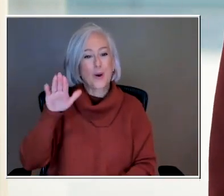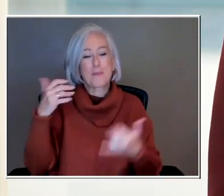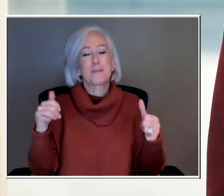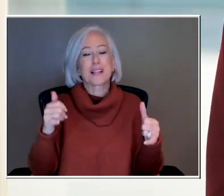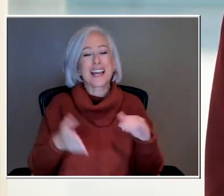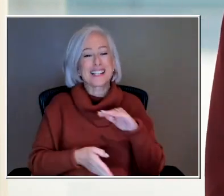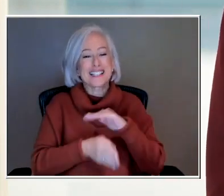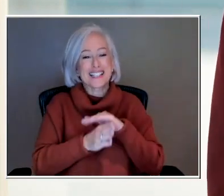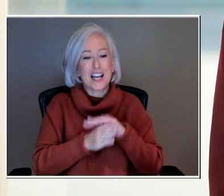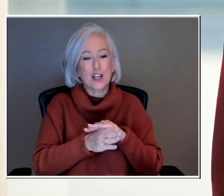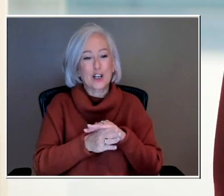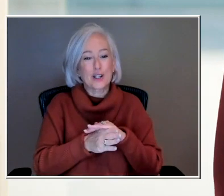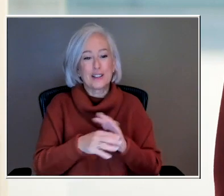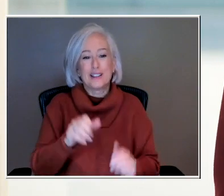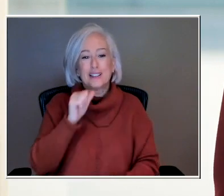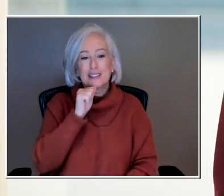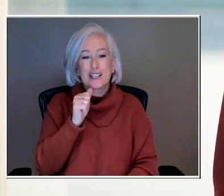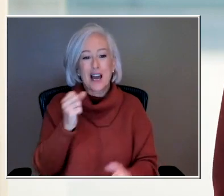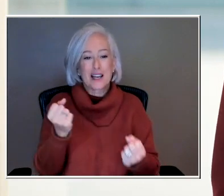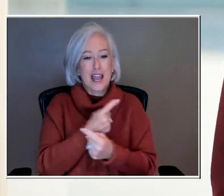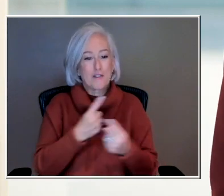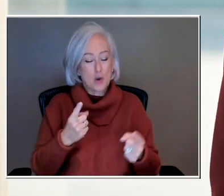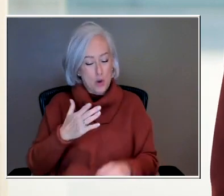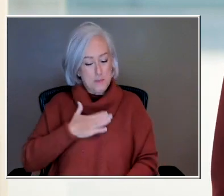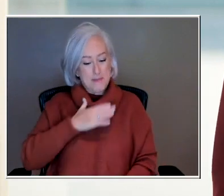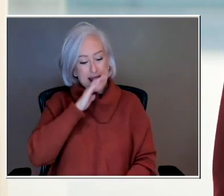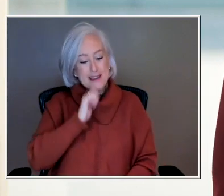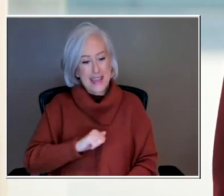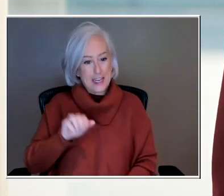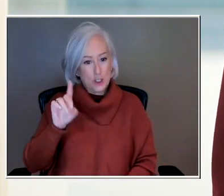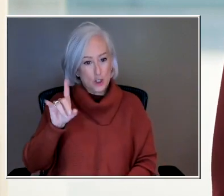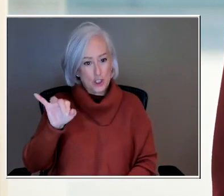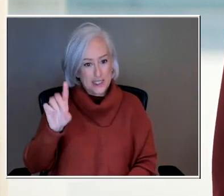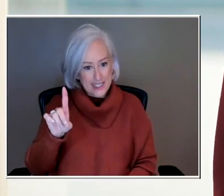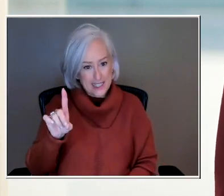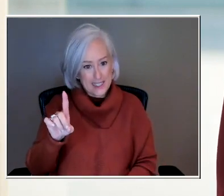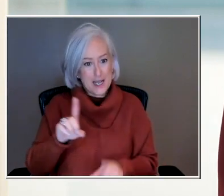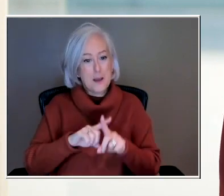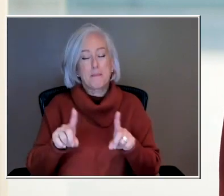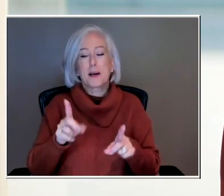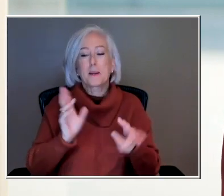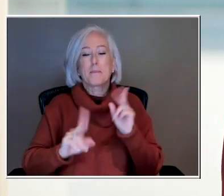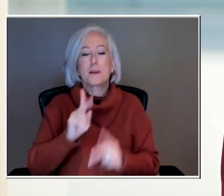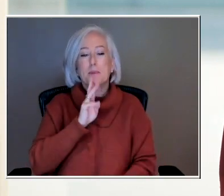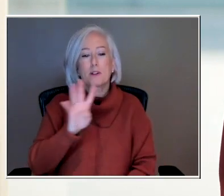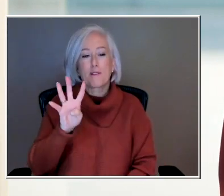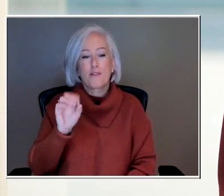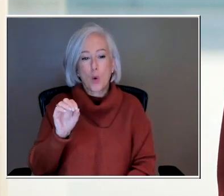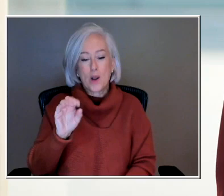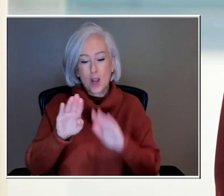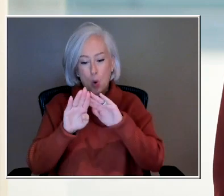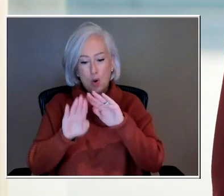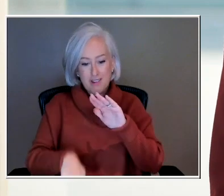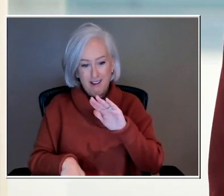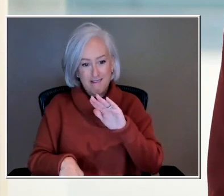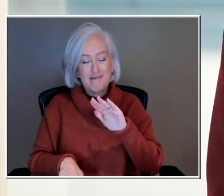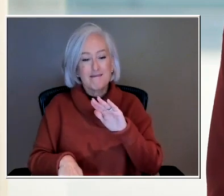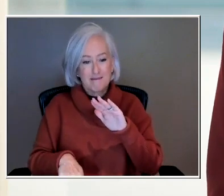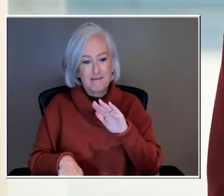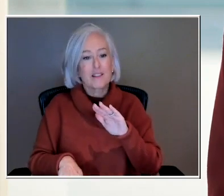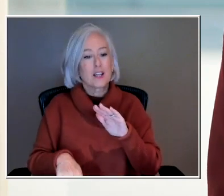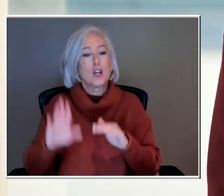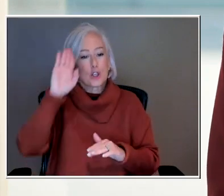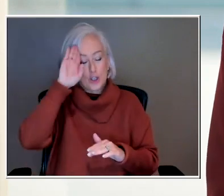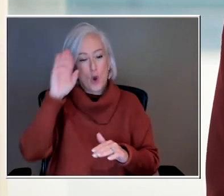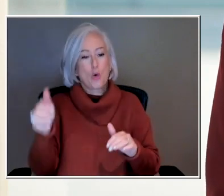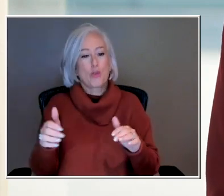everyone of my age did, but I would say most people in their 40s and younger know the game well, whether they played it or they understand